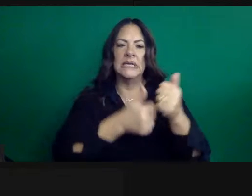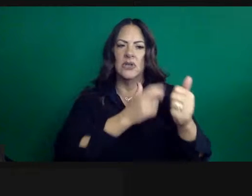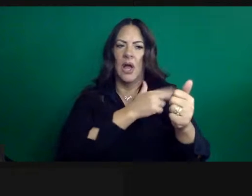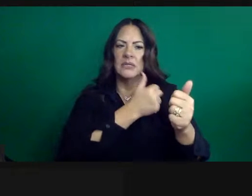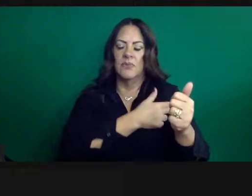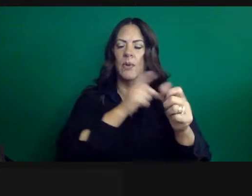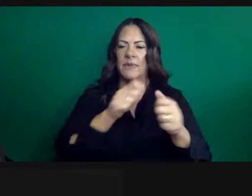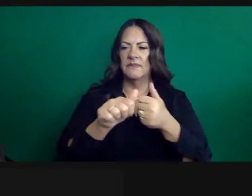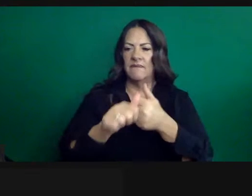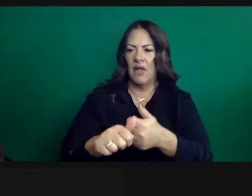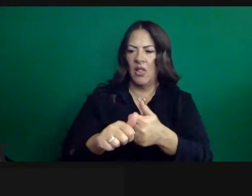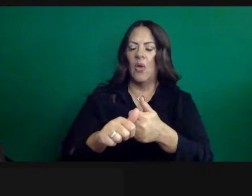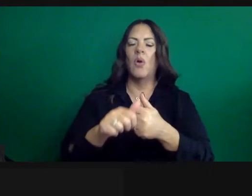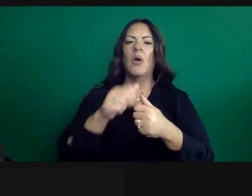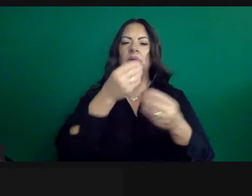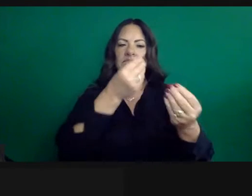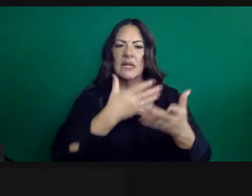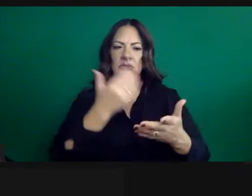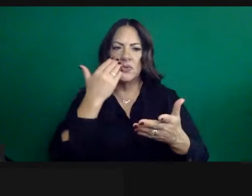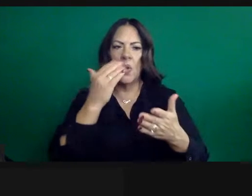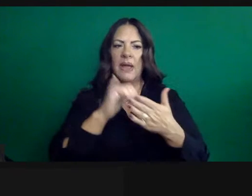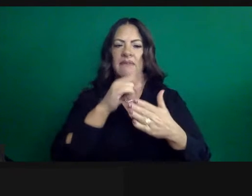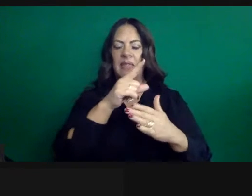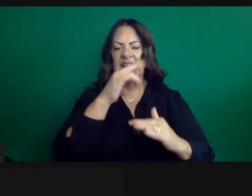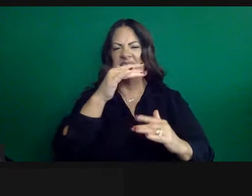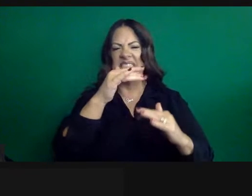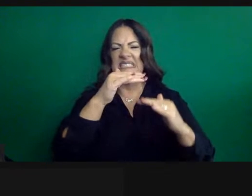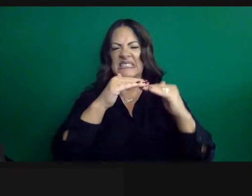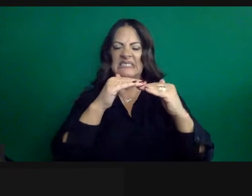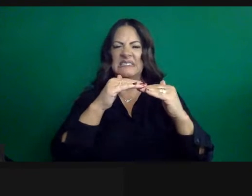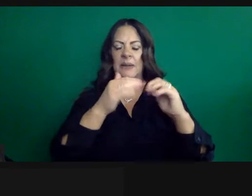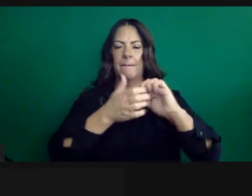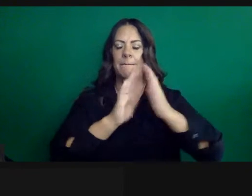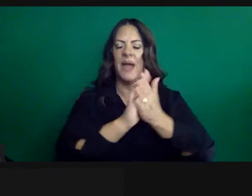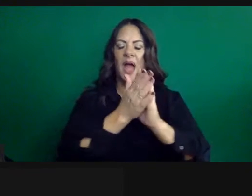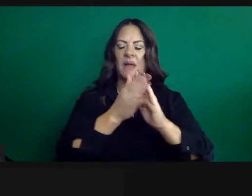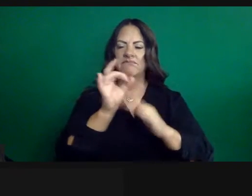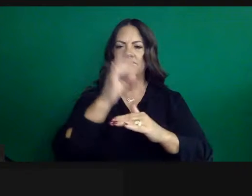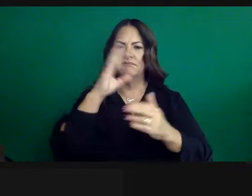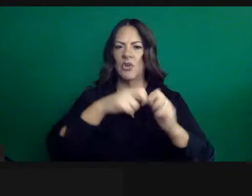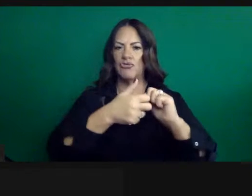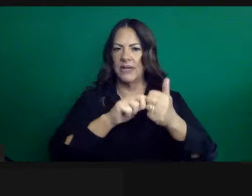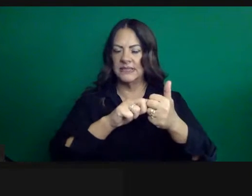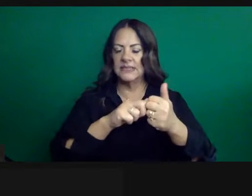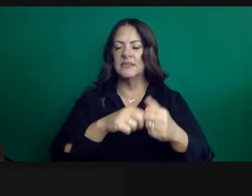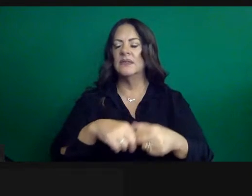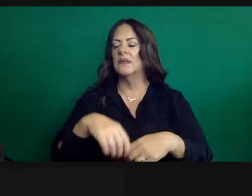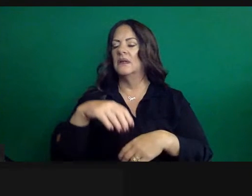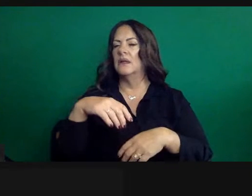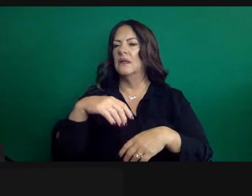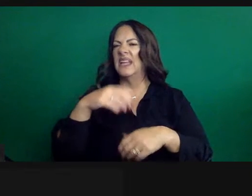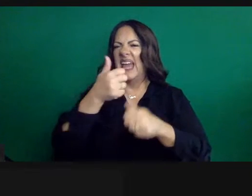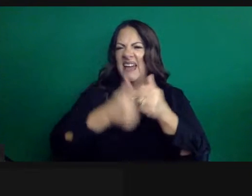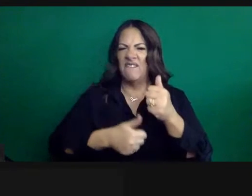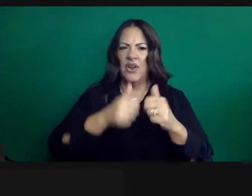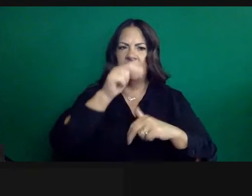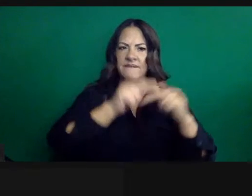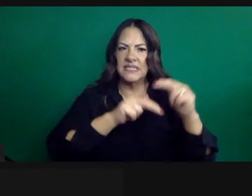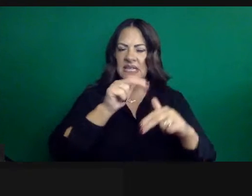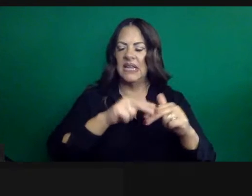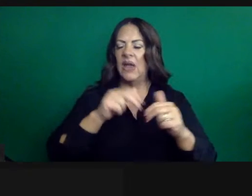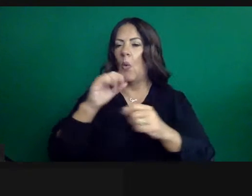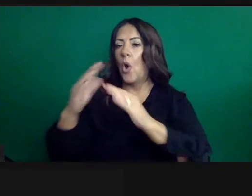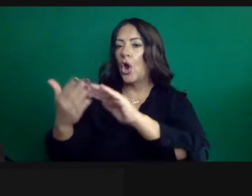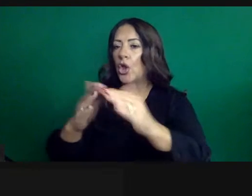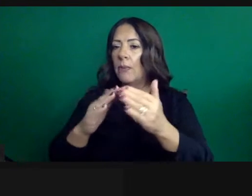approaches, really thinking about this across a continuum, knowing that there isn't a single moment that a facility or a